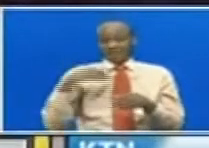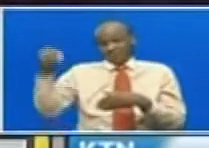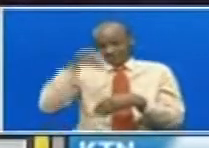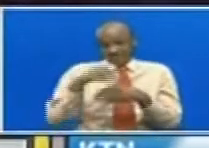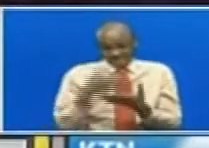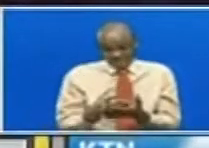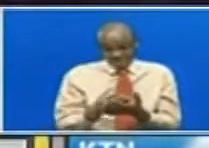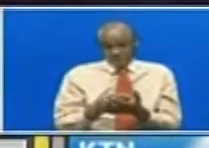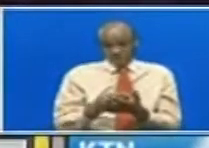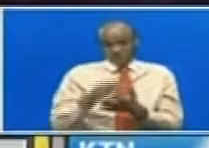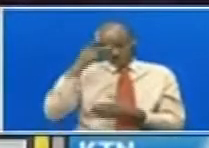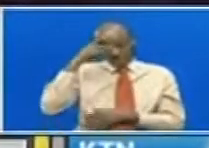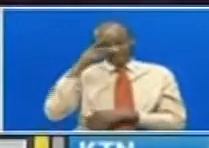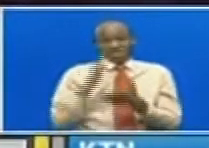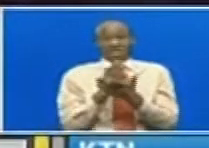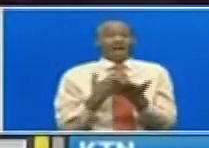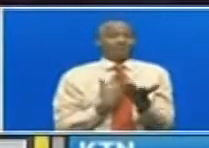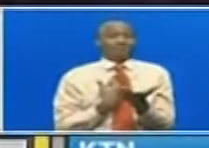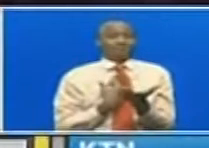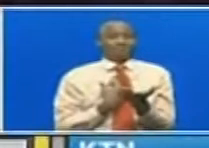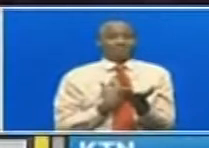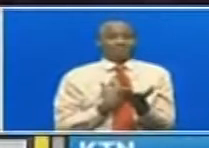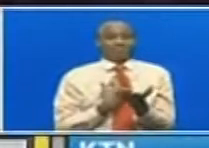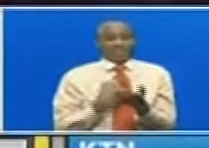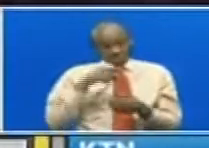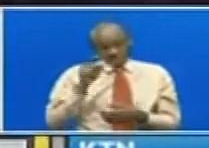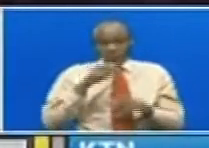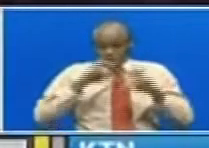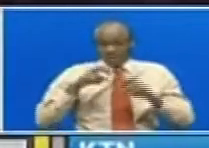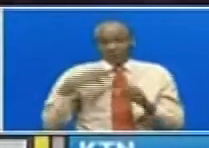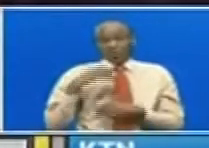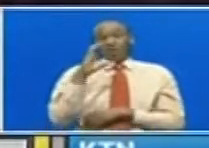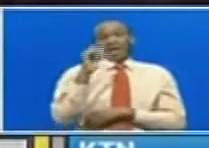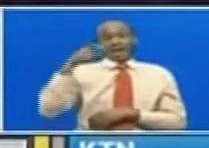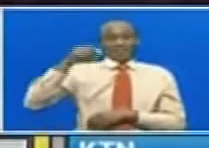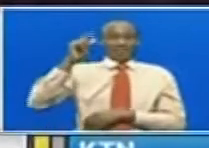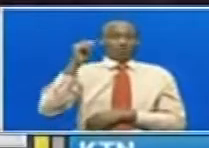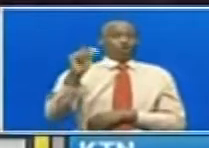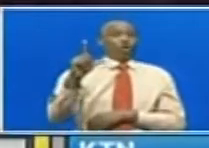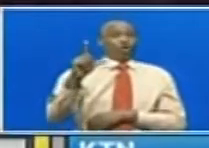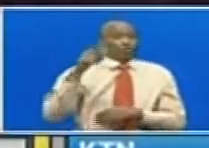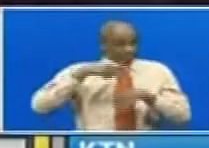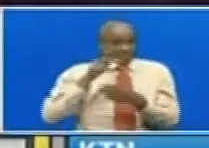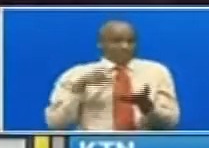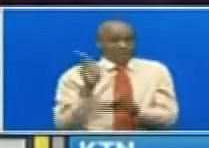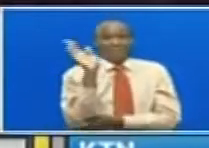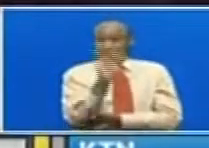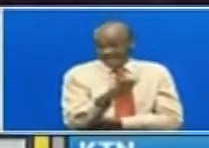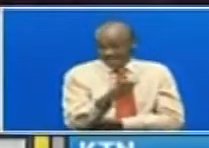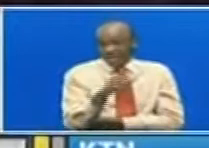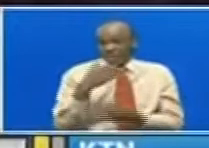because policy holders in Mauritius are looking for their capital to be repaid back. And we'll